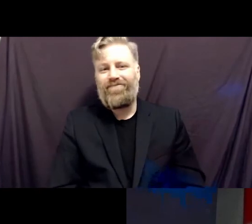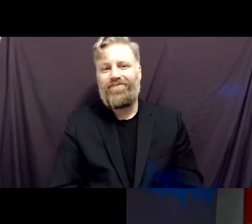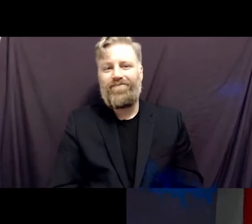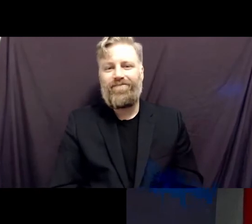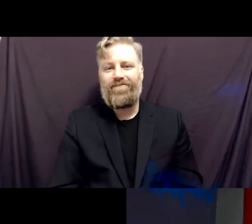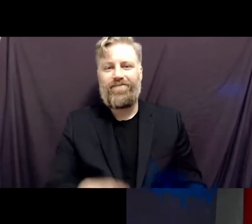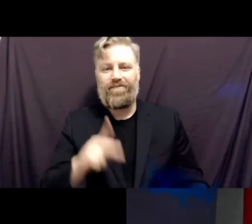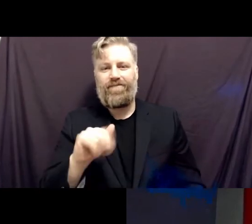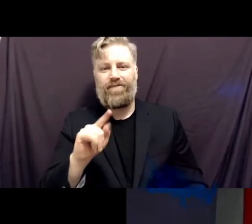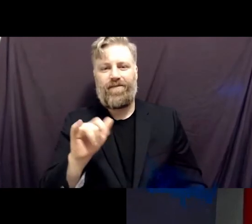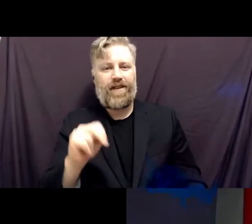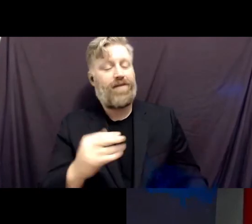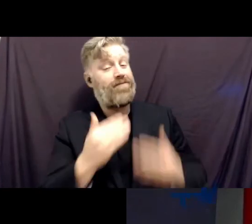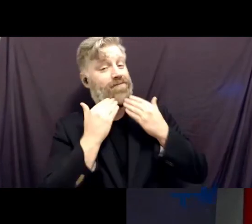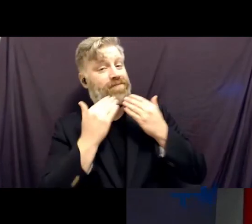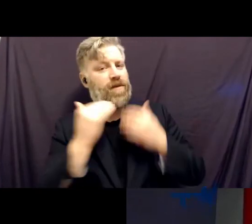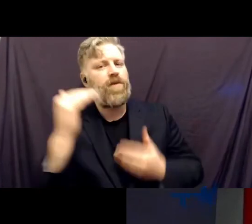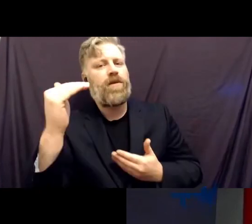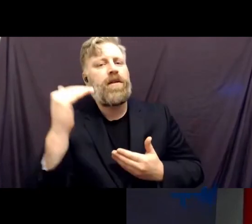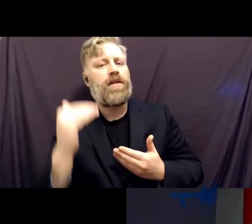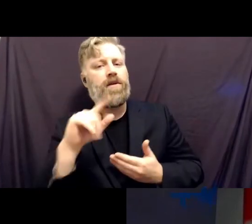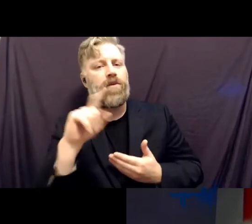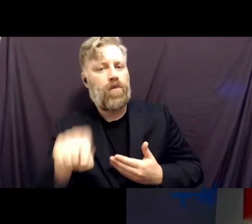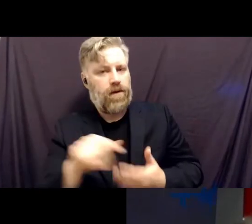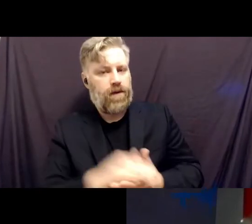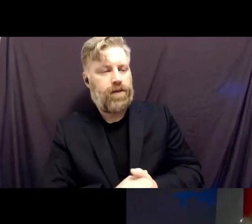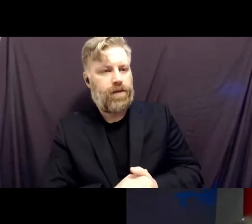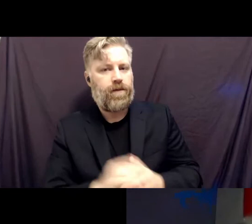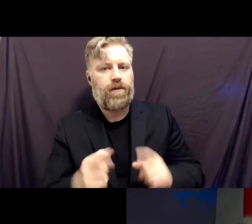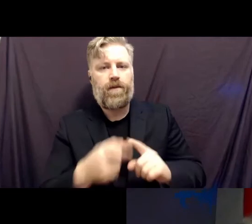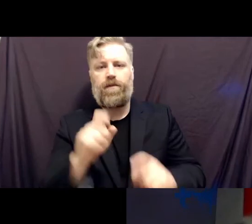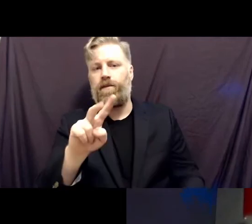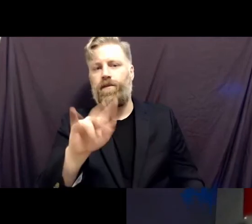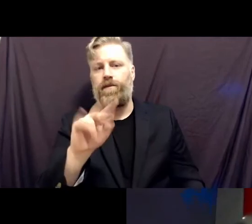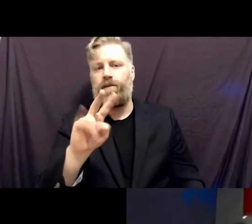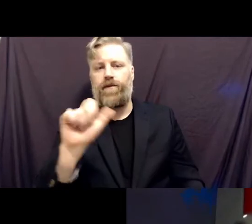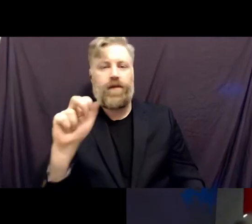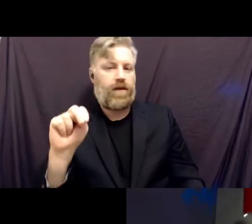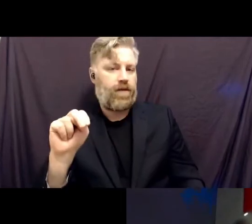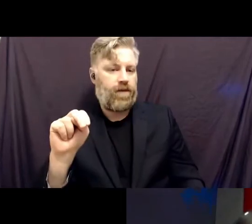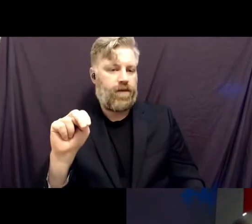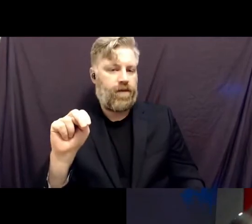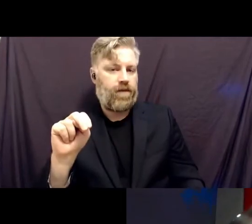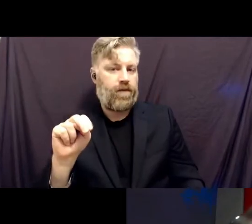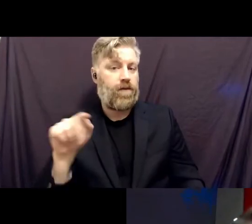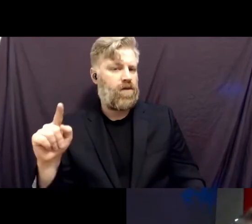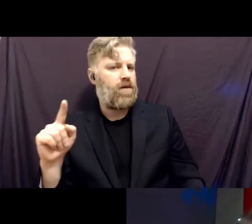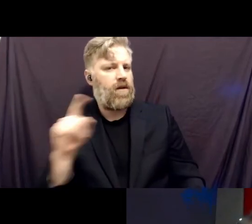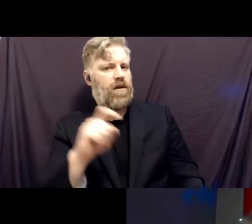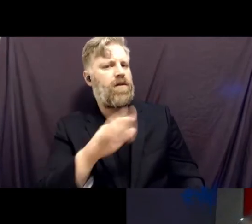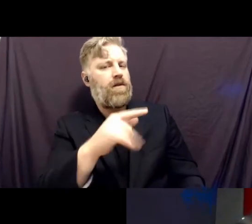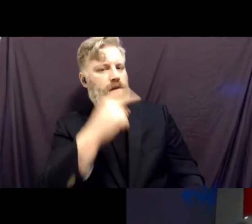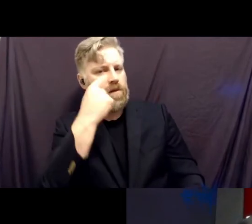Thank you. The next question is from Vivian, and she said, can you tell us